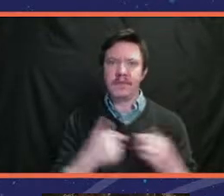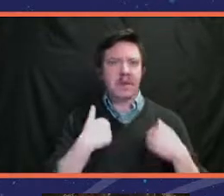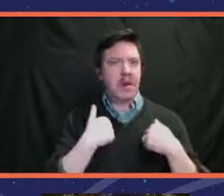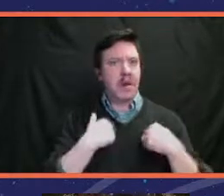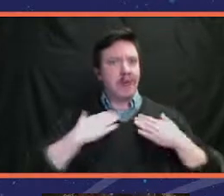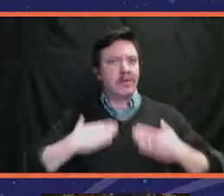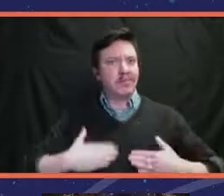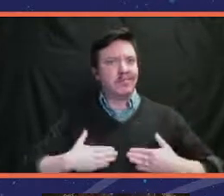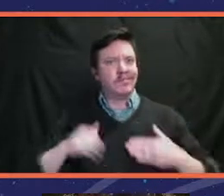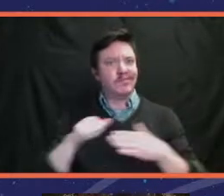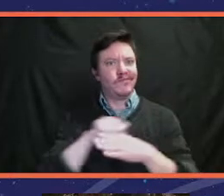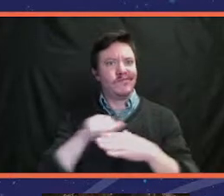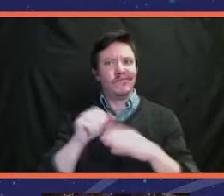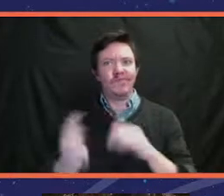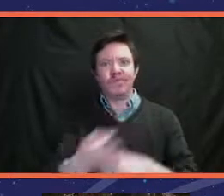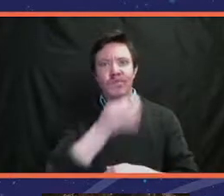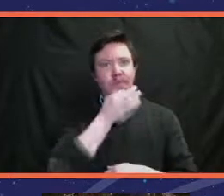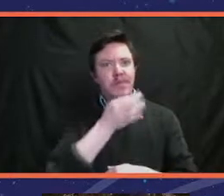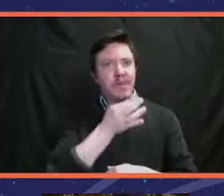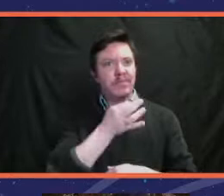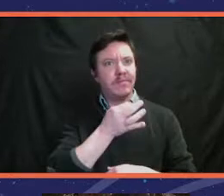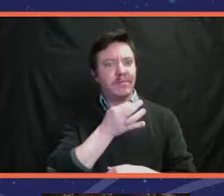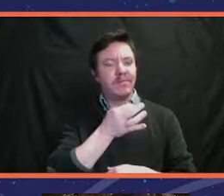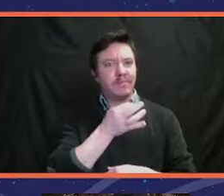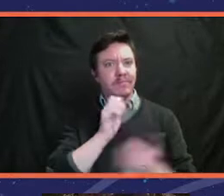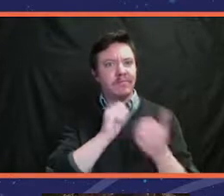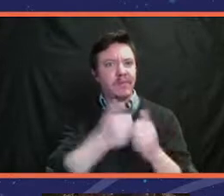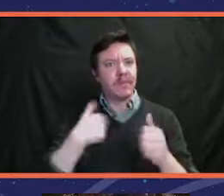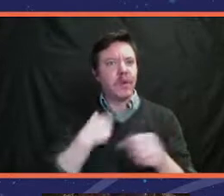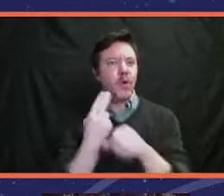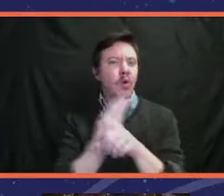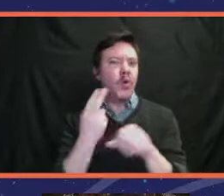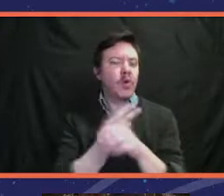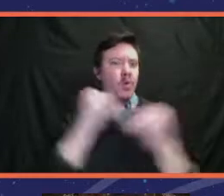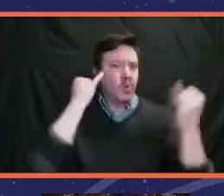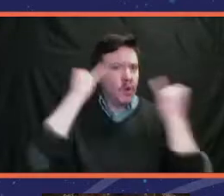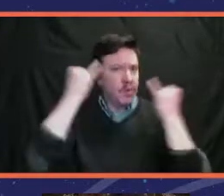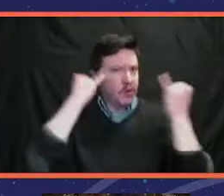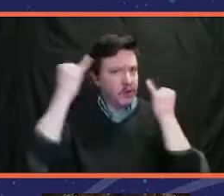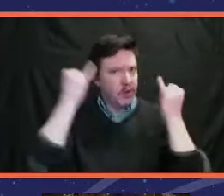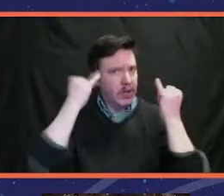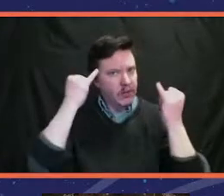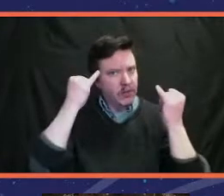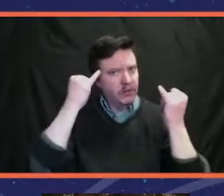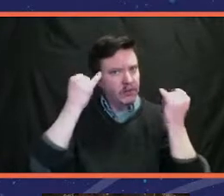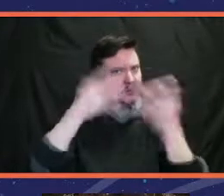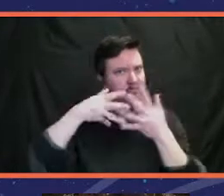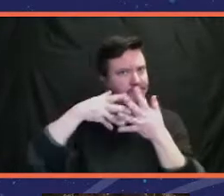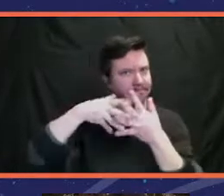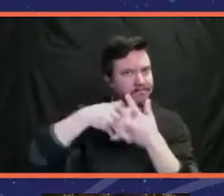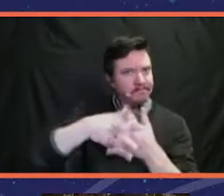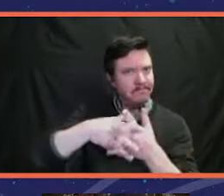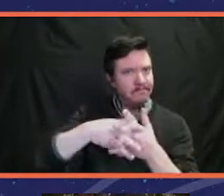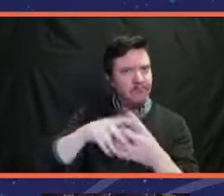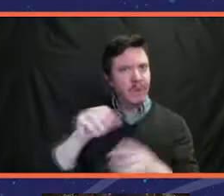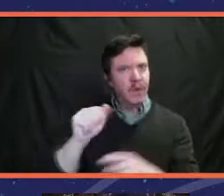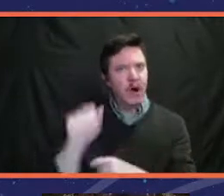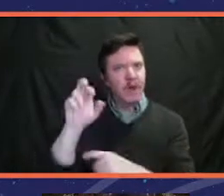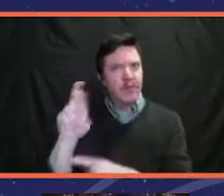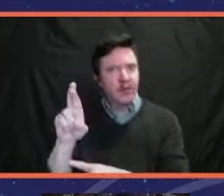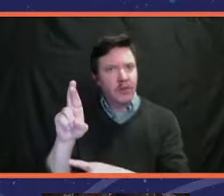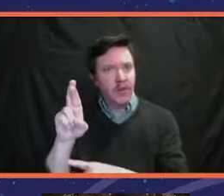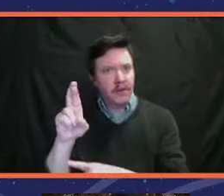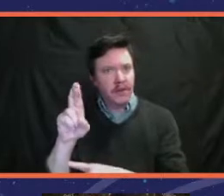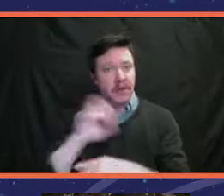about how we used our imagination to kind of embody this augmented reality and create this augmented